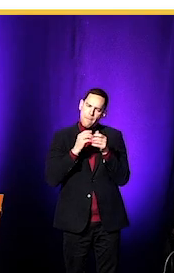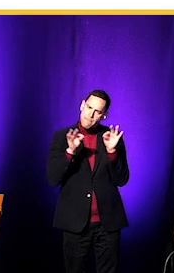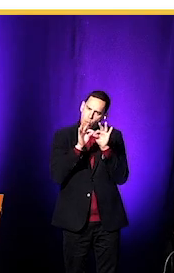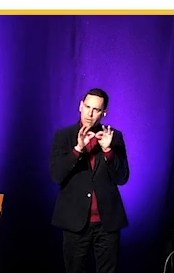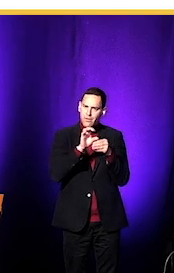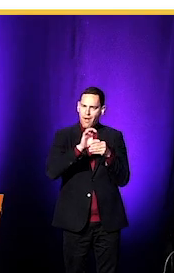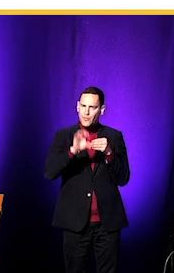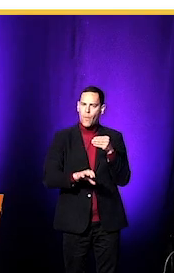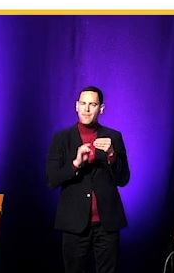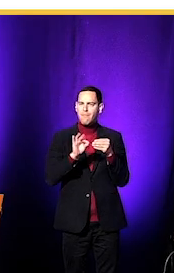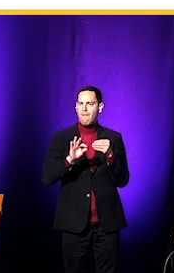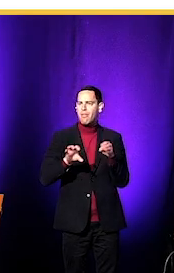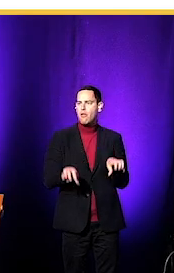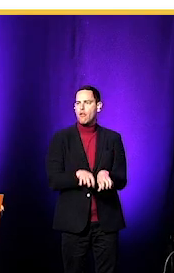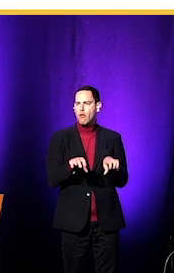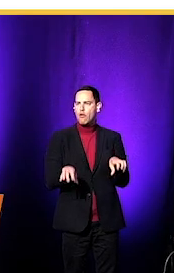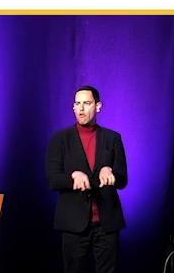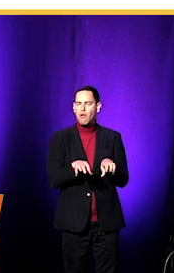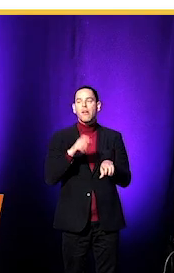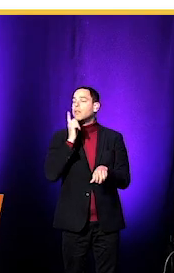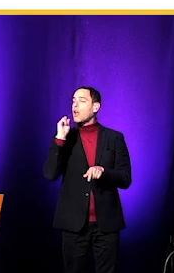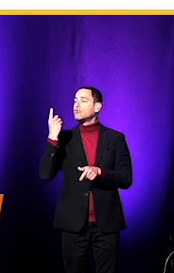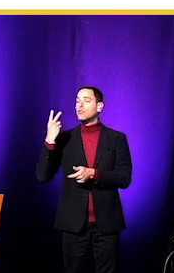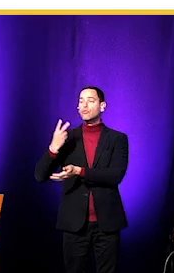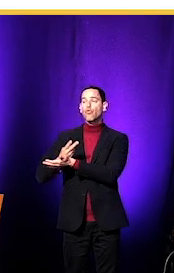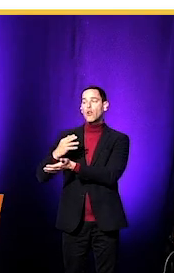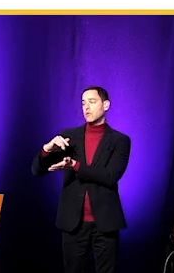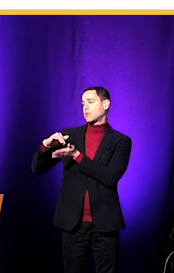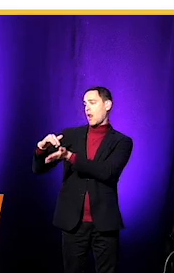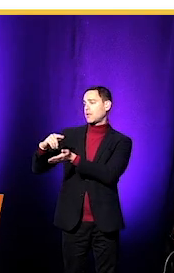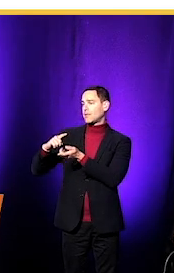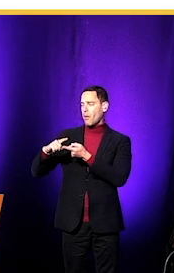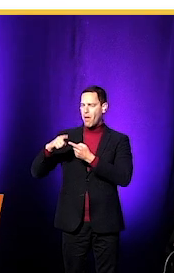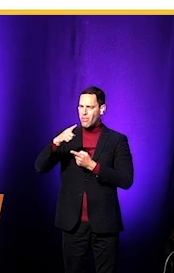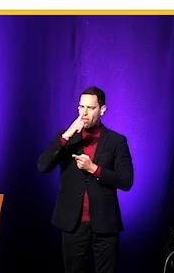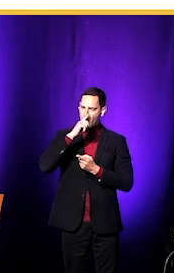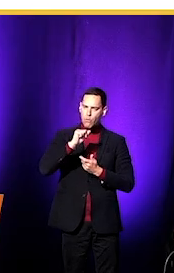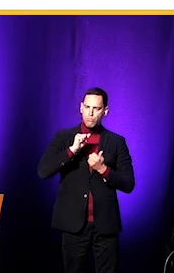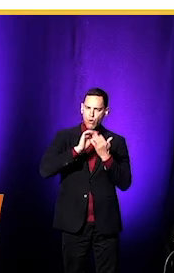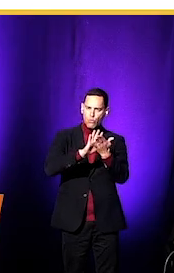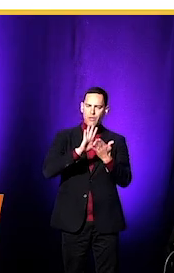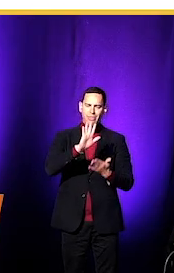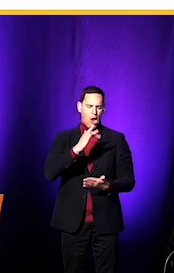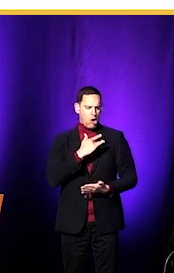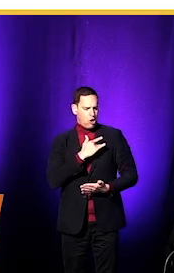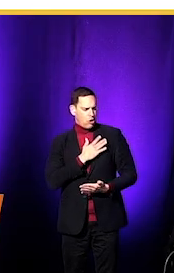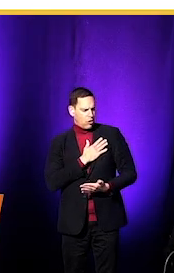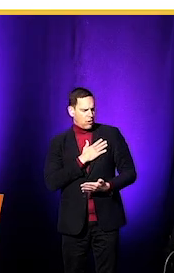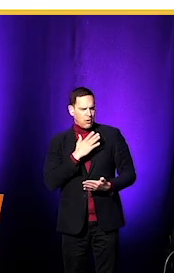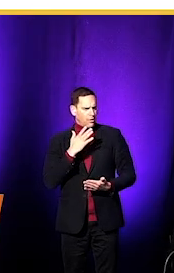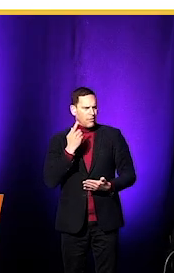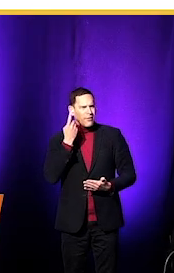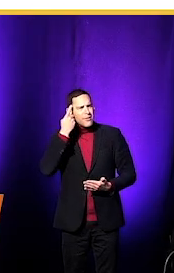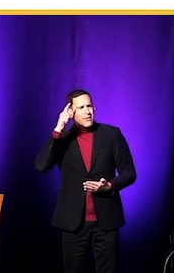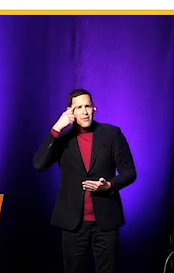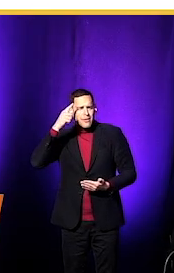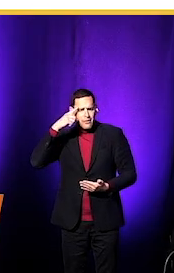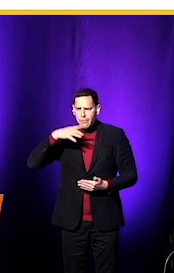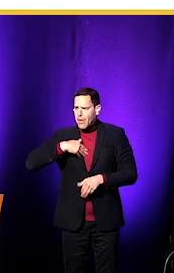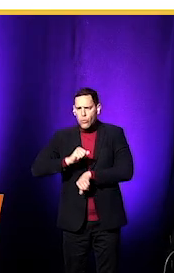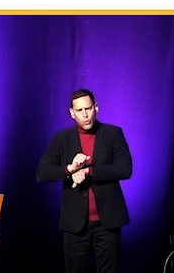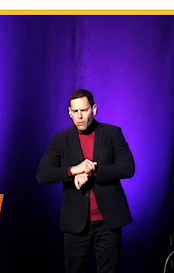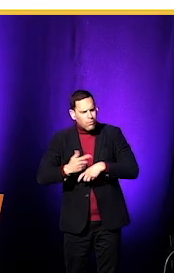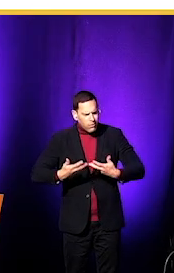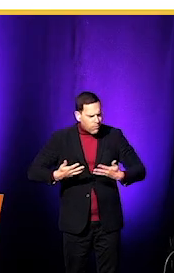It addressed the so what, why am I doing this? And that's how you get people to really be part of these communities and to help